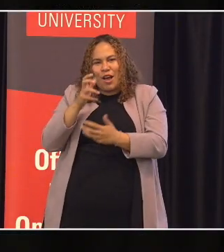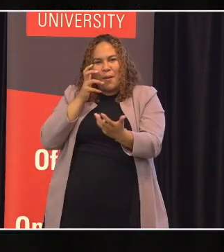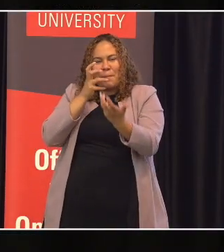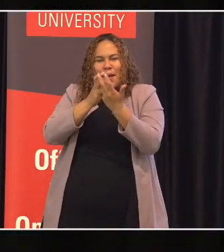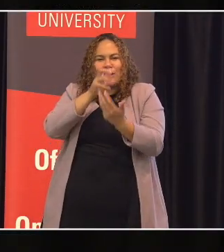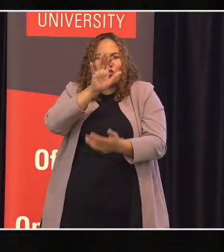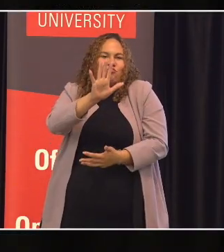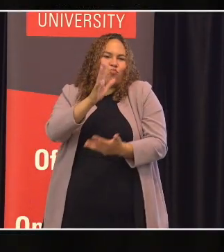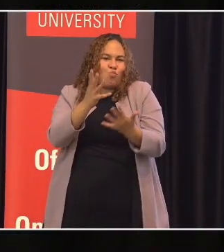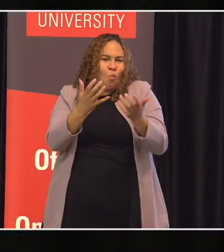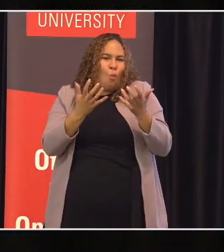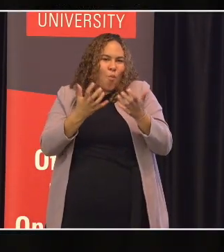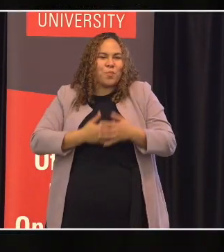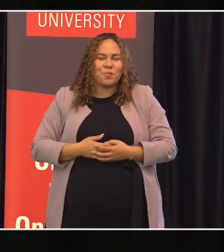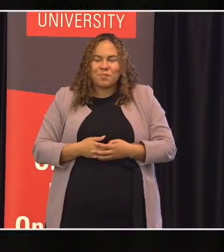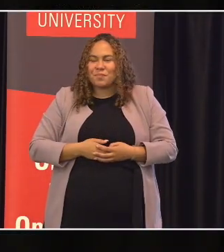it.